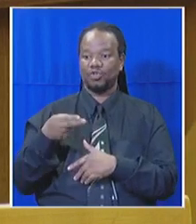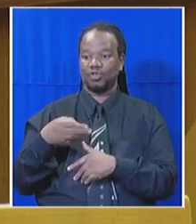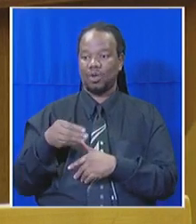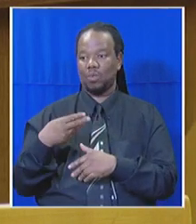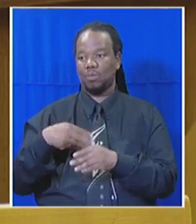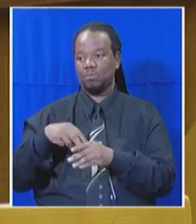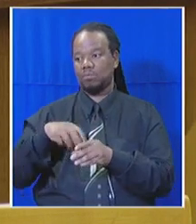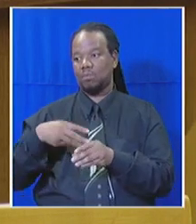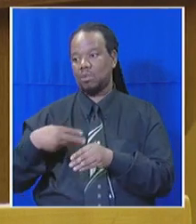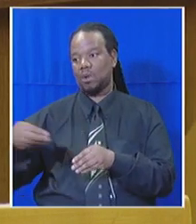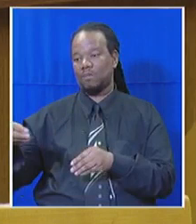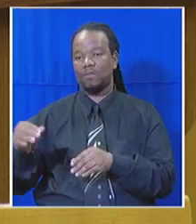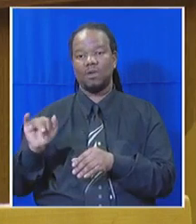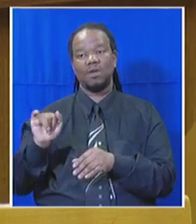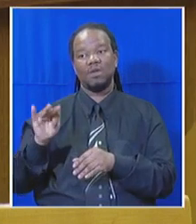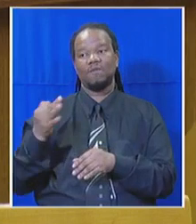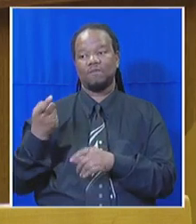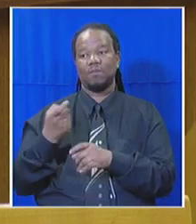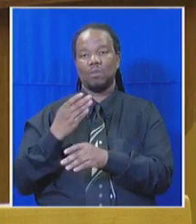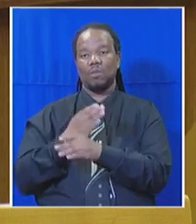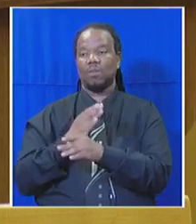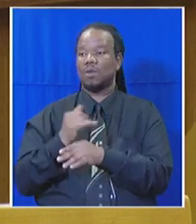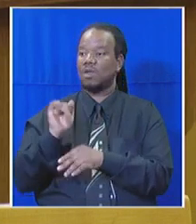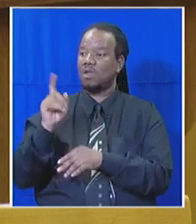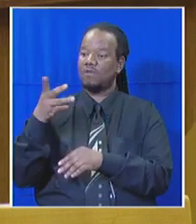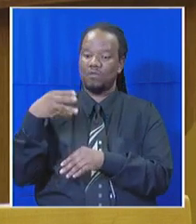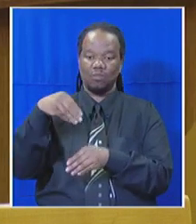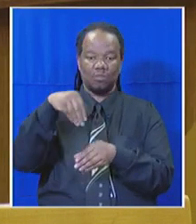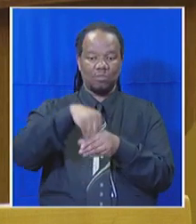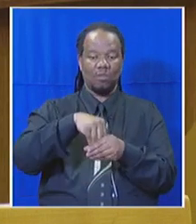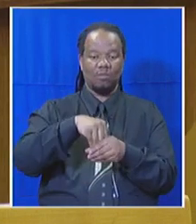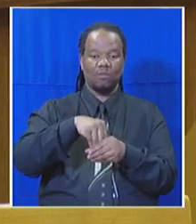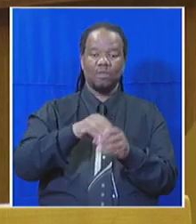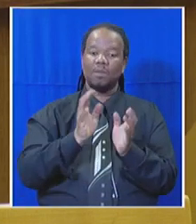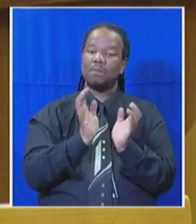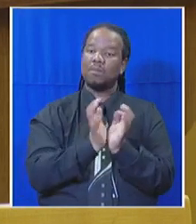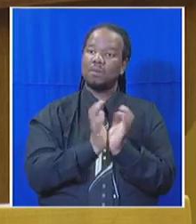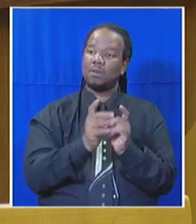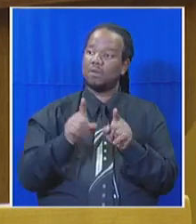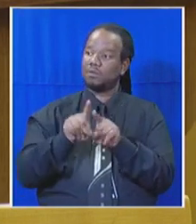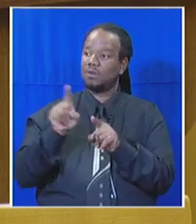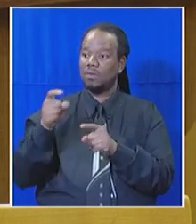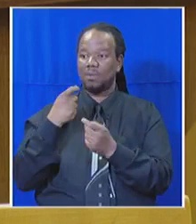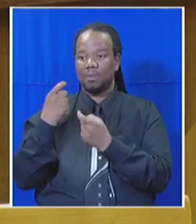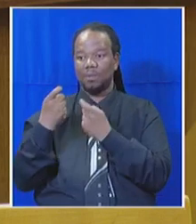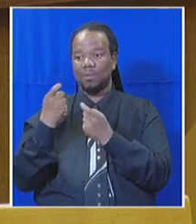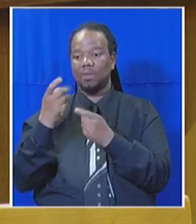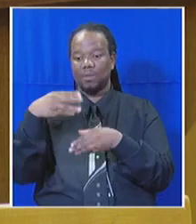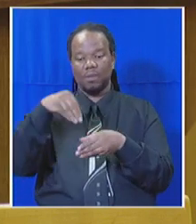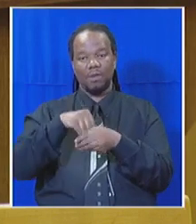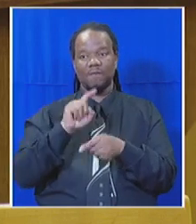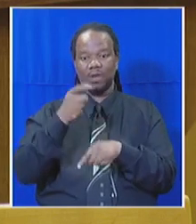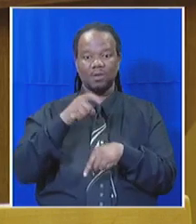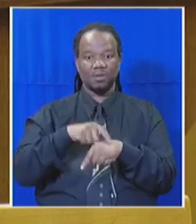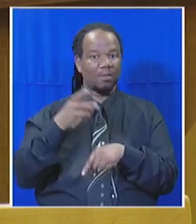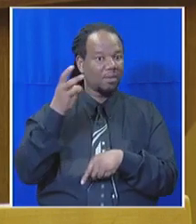COPE, if he was attending the meetings and raised the issues that we're hearing as the committee for the first time here. I